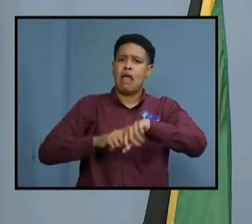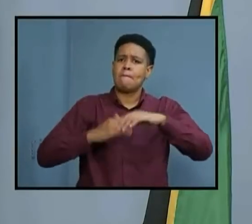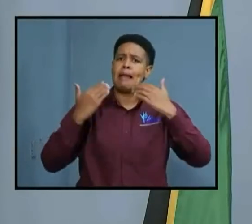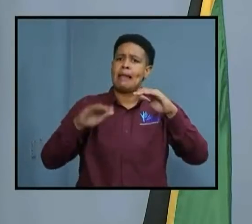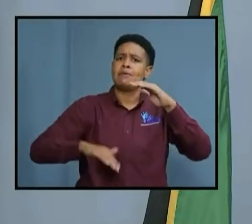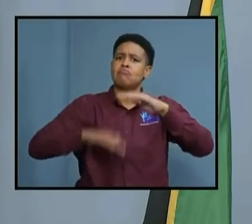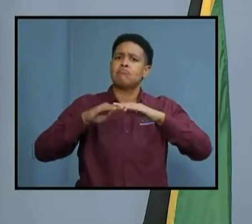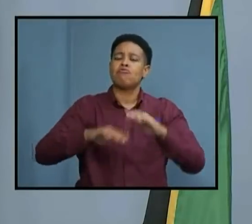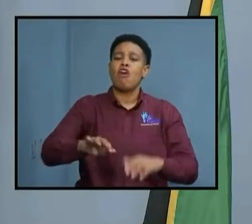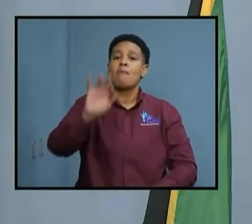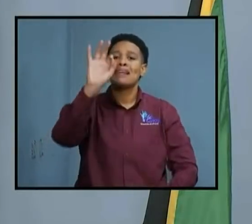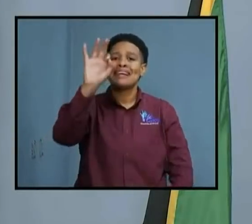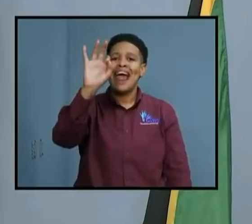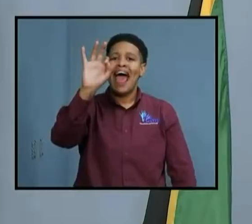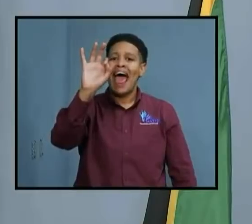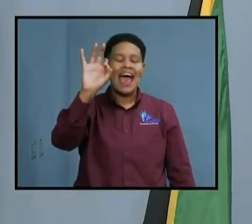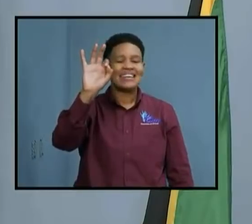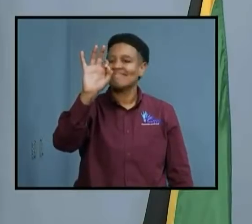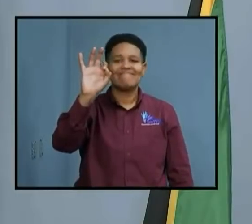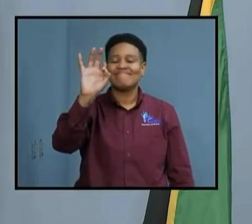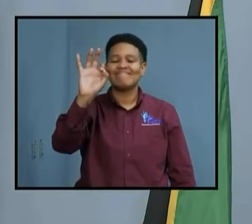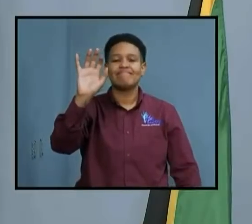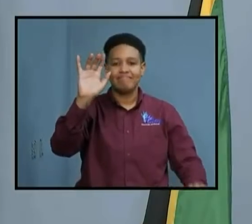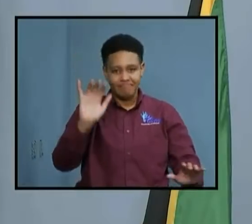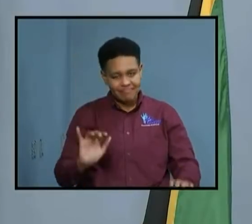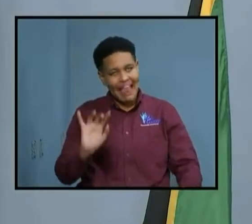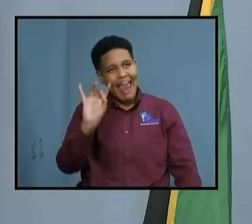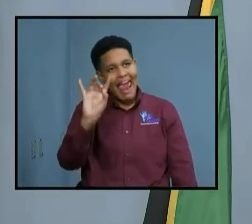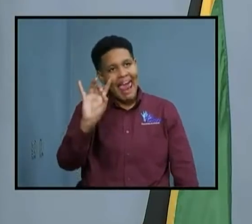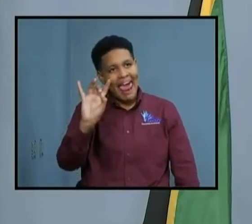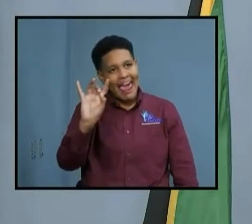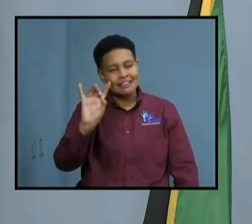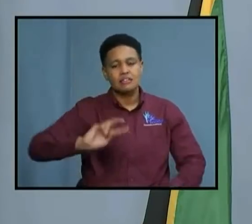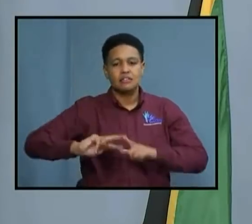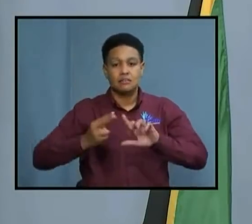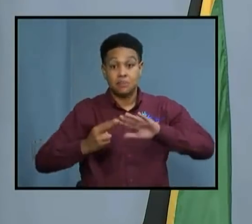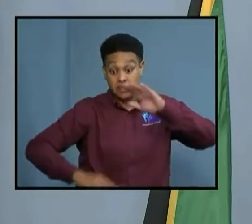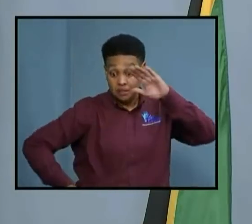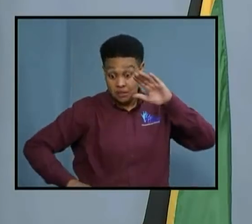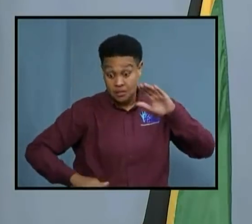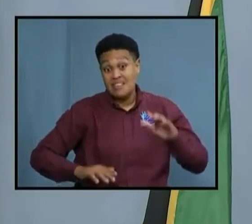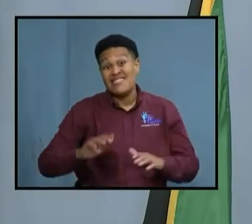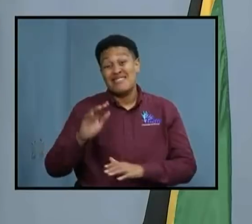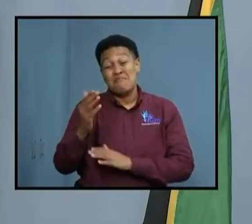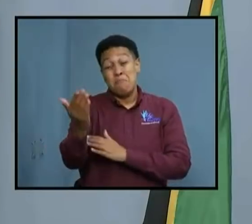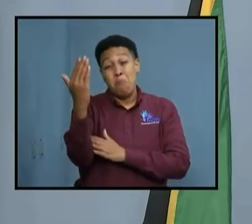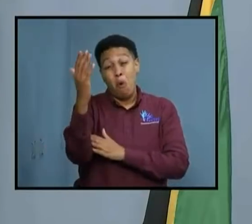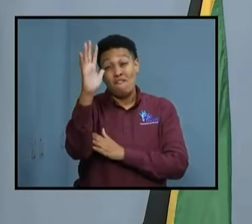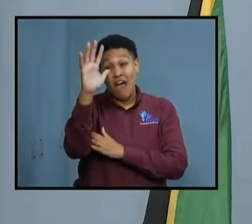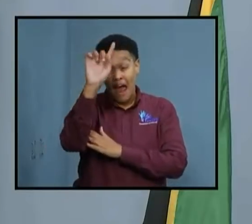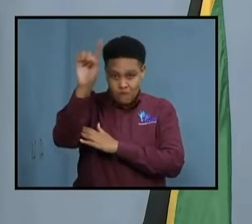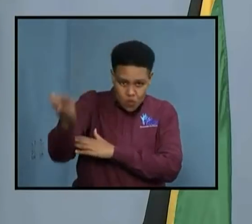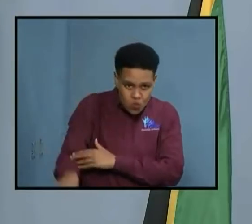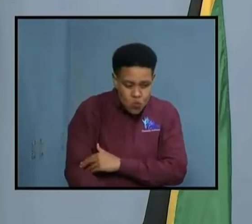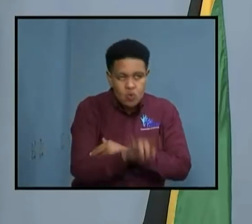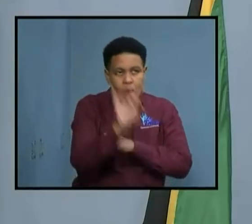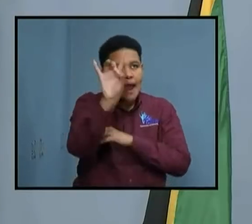p.m. to 8 p.m. starting tomorrow, September 8th, 2020, at 8